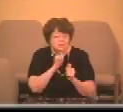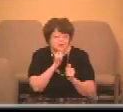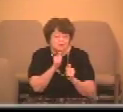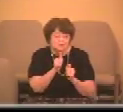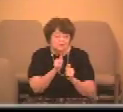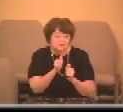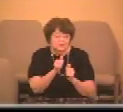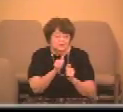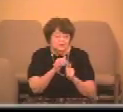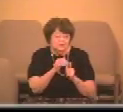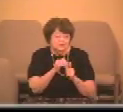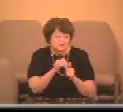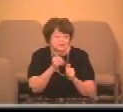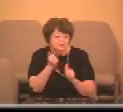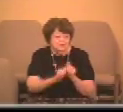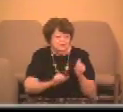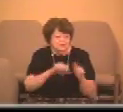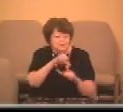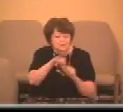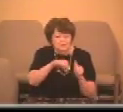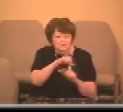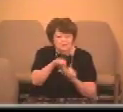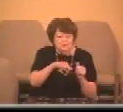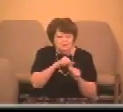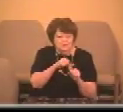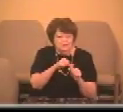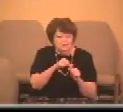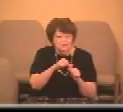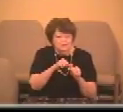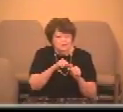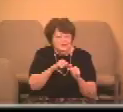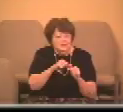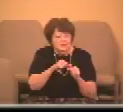every relationship is salvageable.